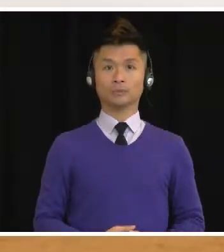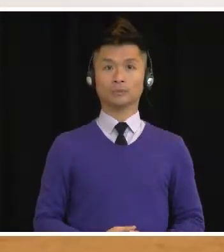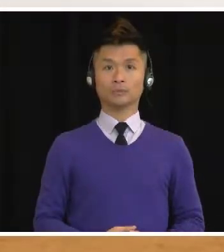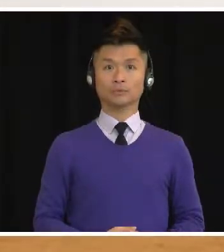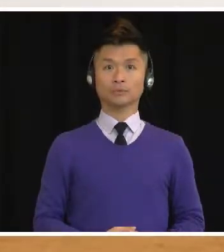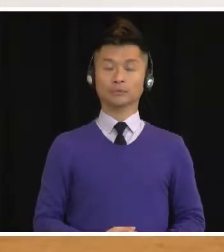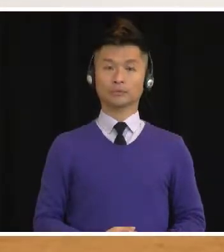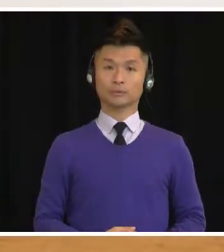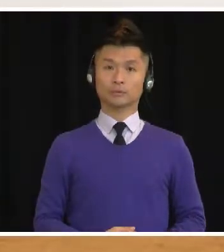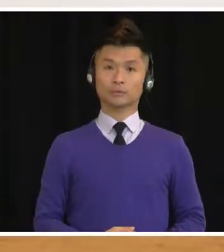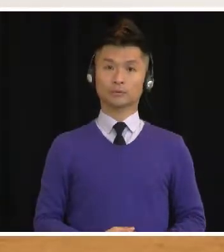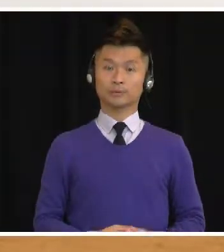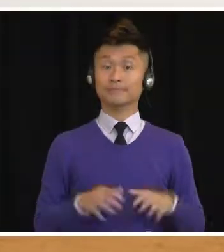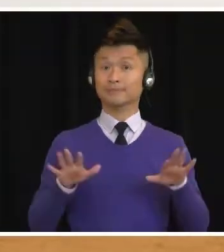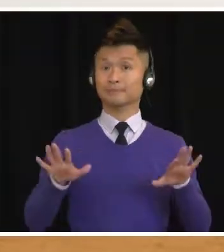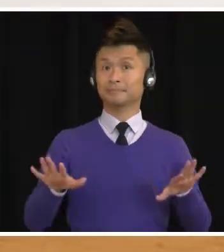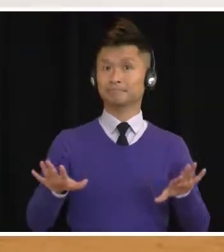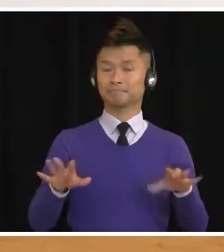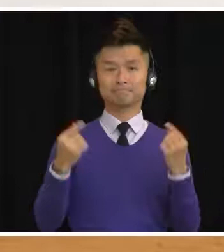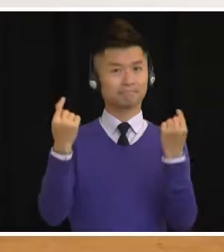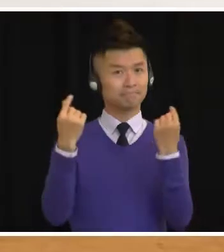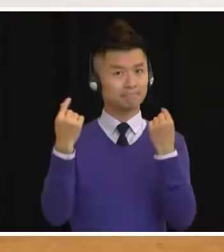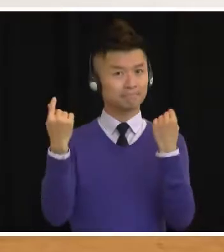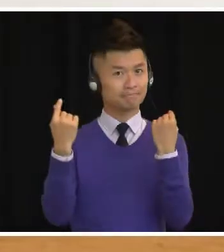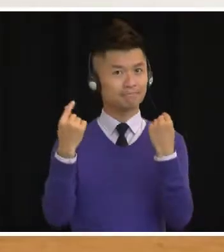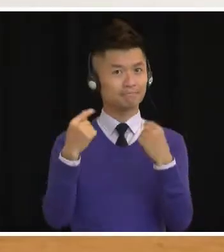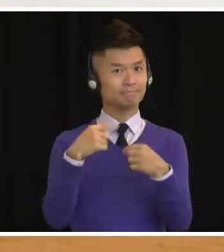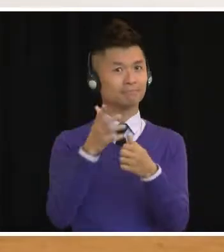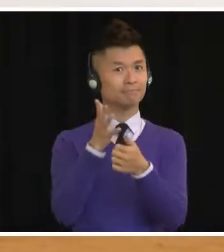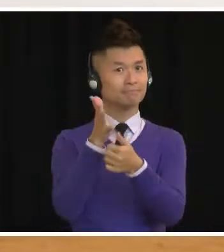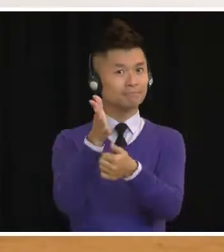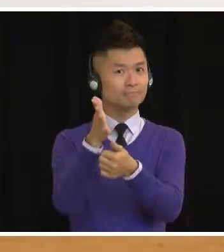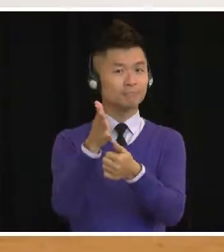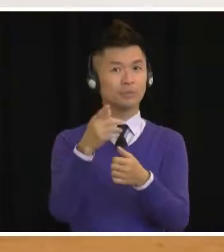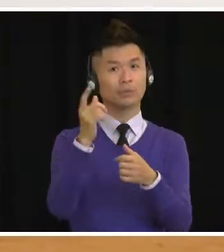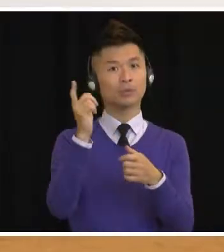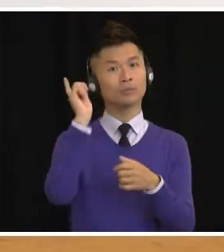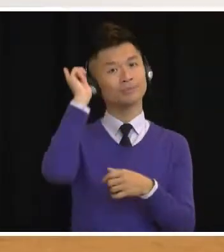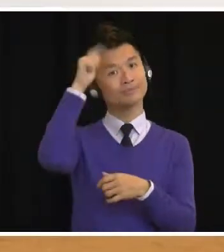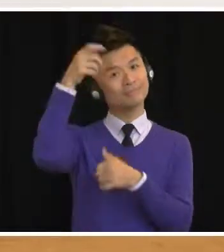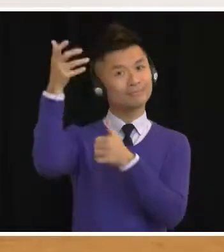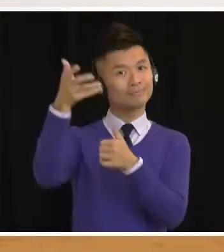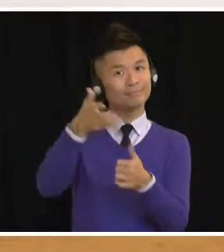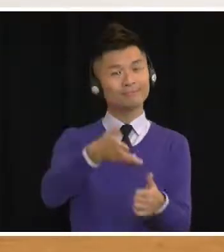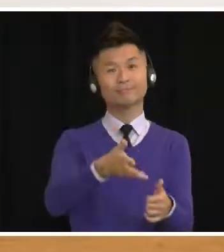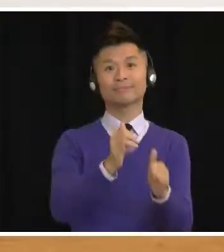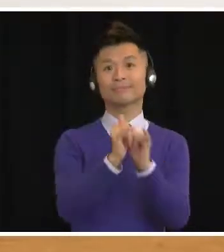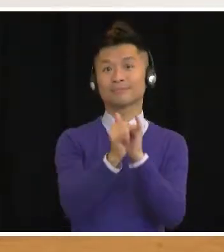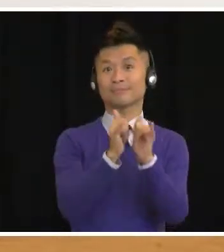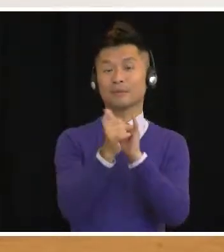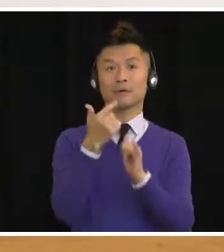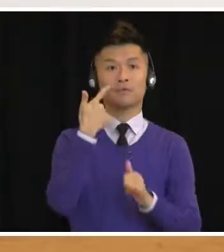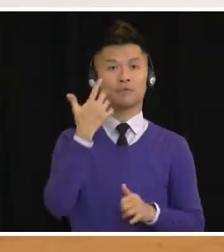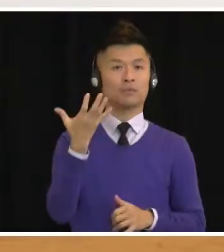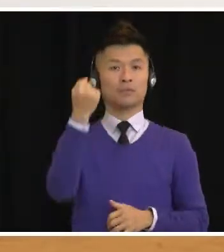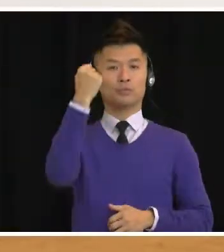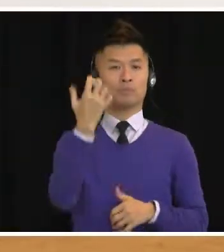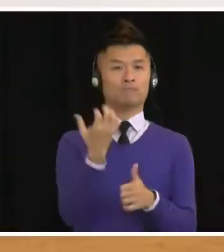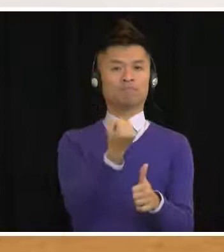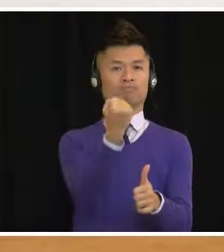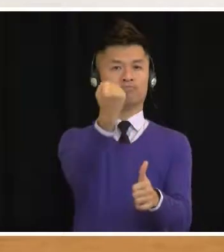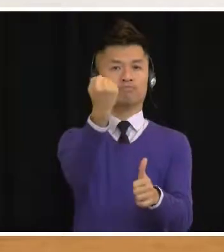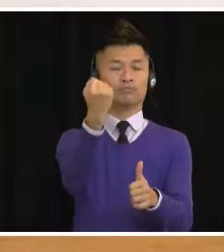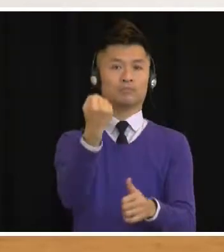attitudes of paternalism, to move to a democracy and to